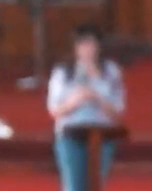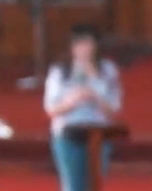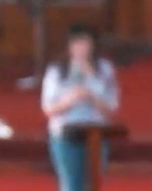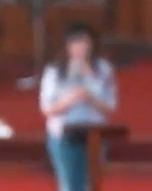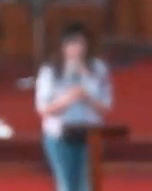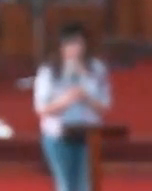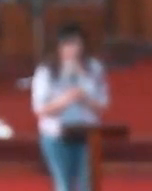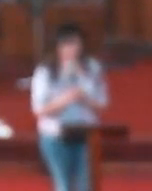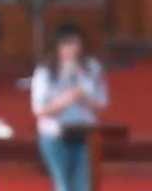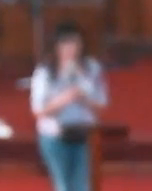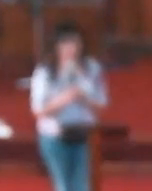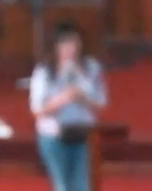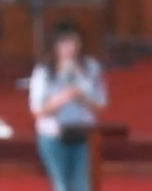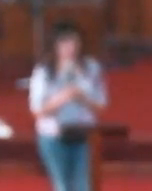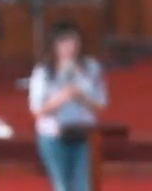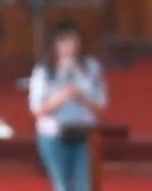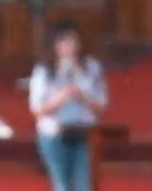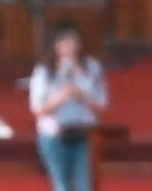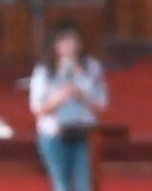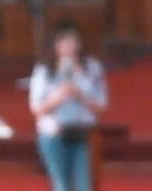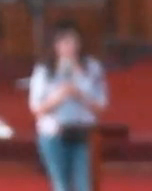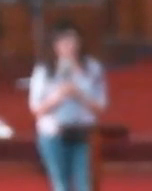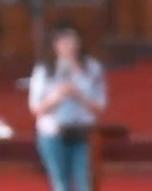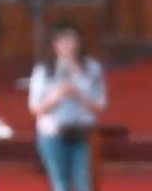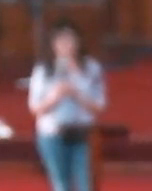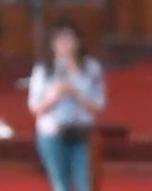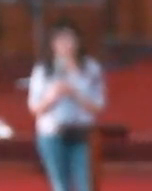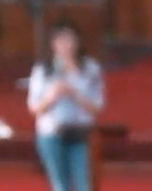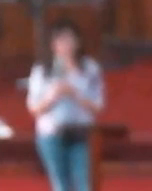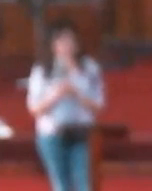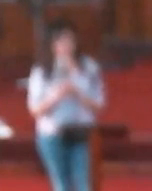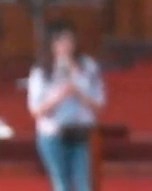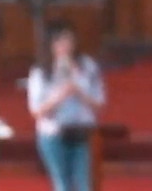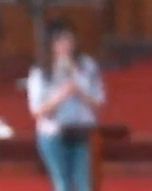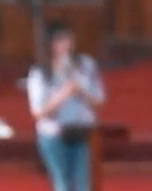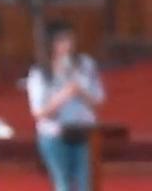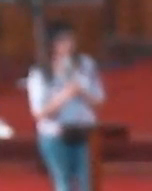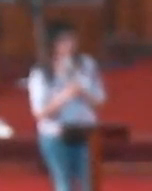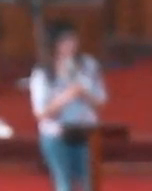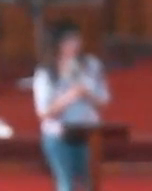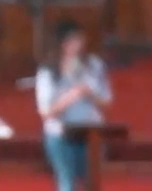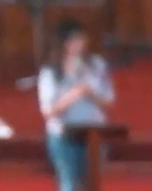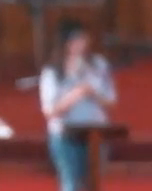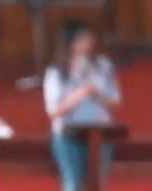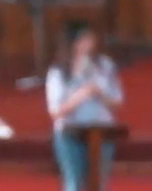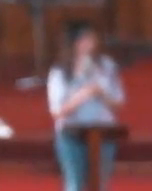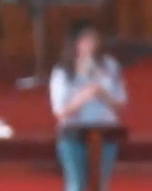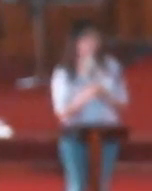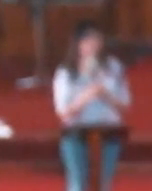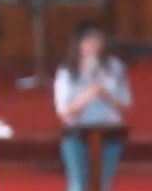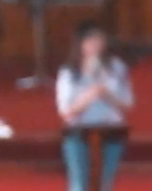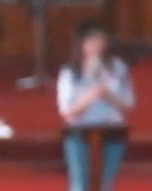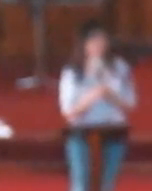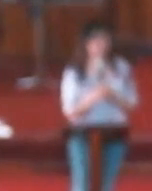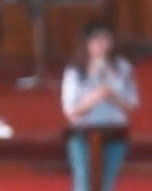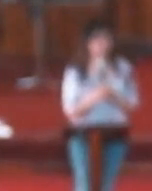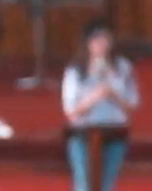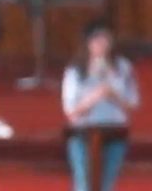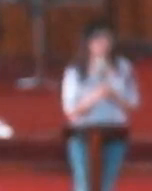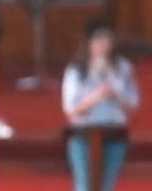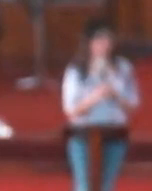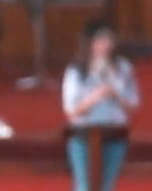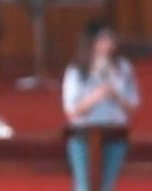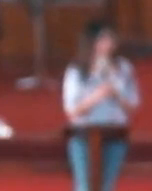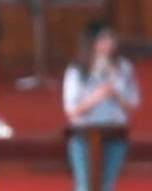accepted that he had diabetes. Y murió a los 50 y resto de años. And he died in his early 50s. ¿Por qué? Why? Porque